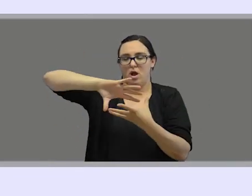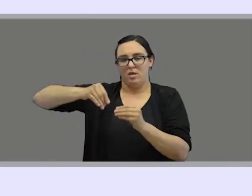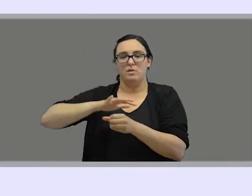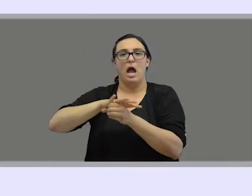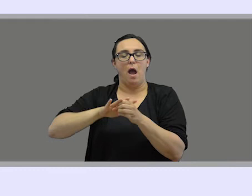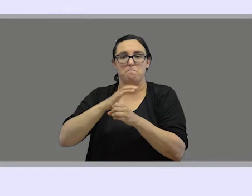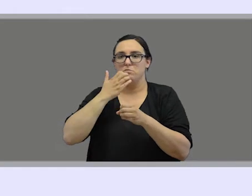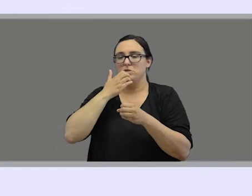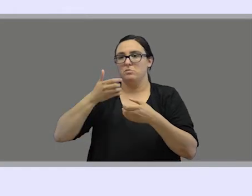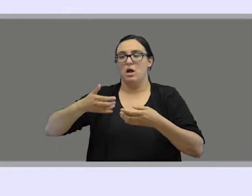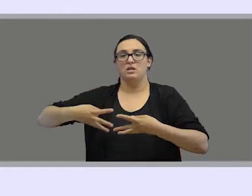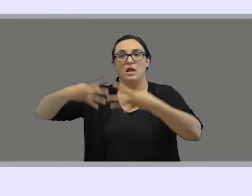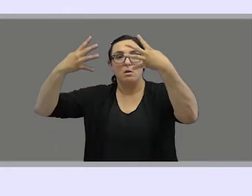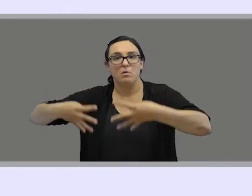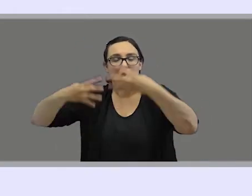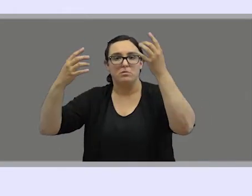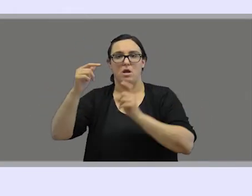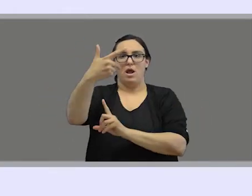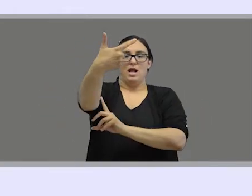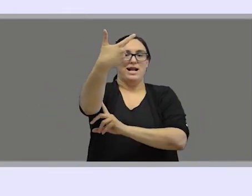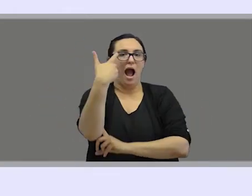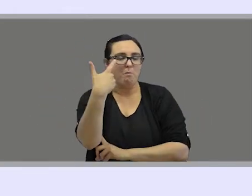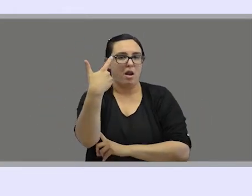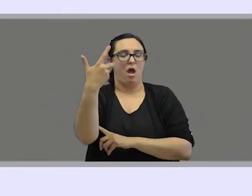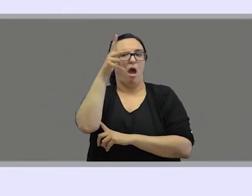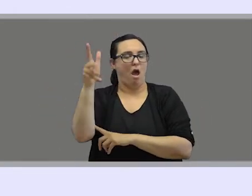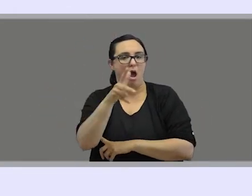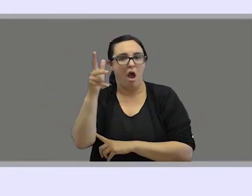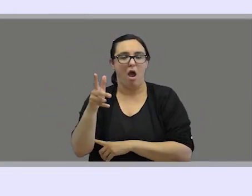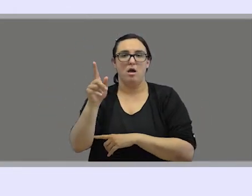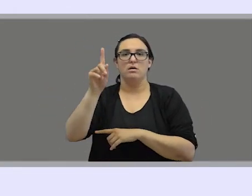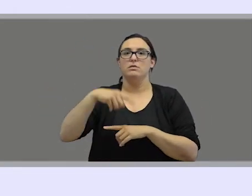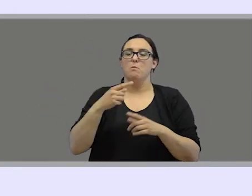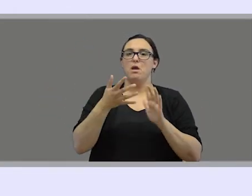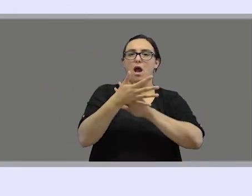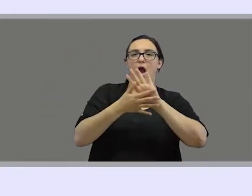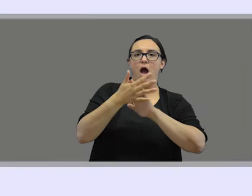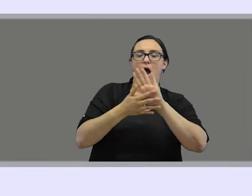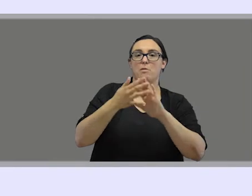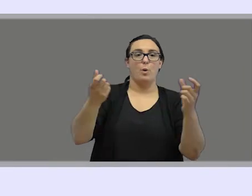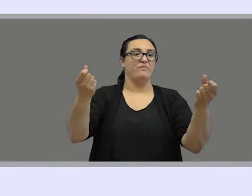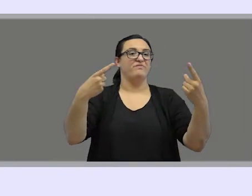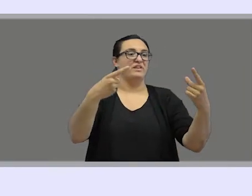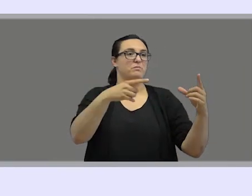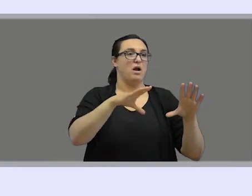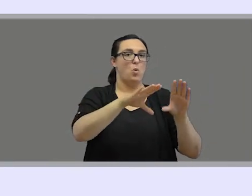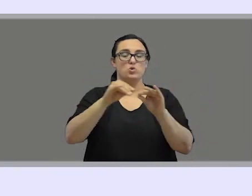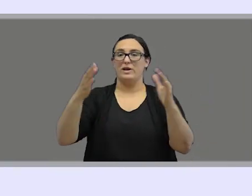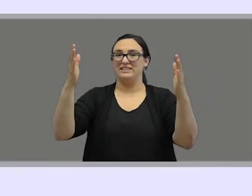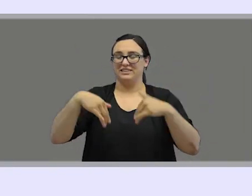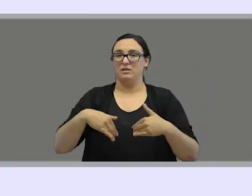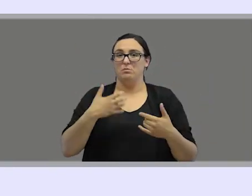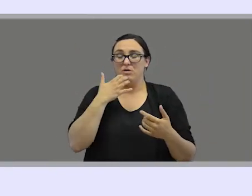for example, signing in front of the camera, or having no feedback because the users are not present during